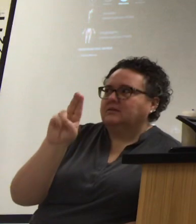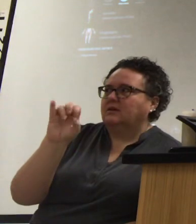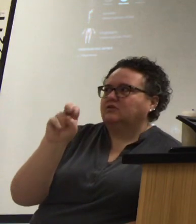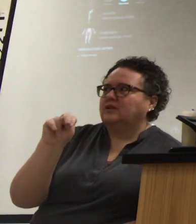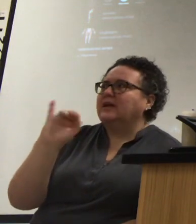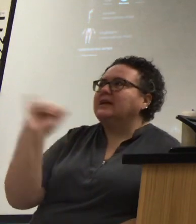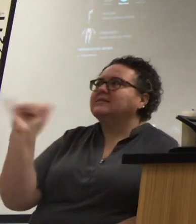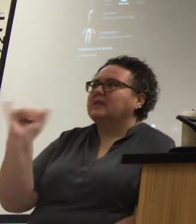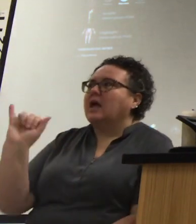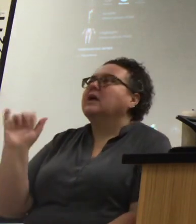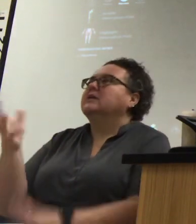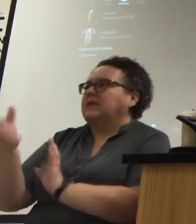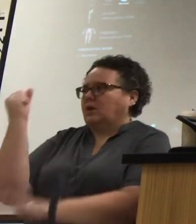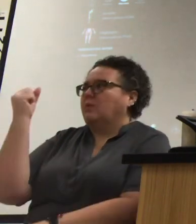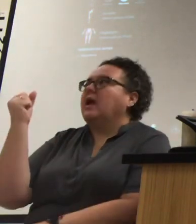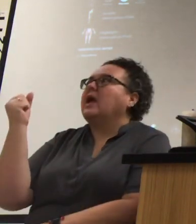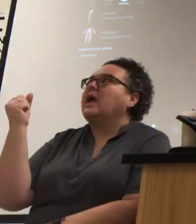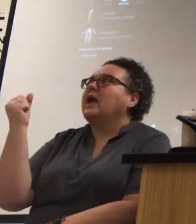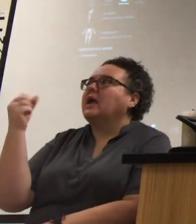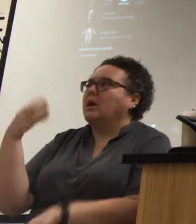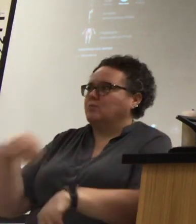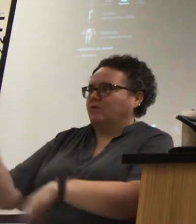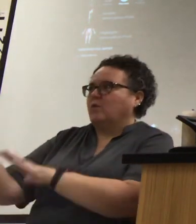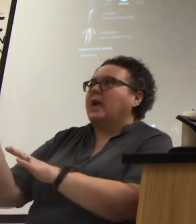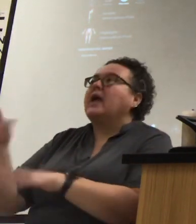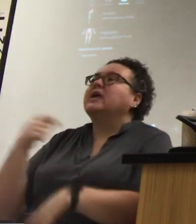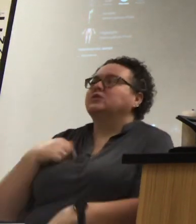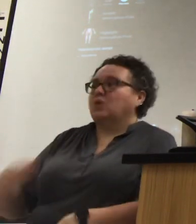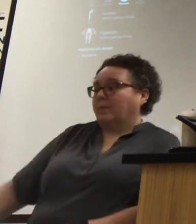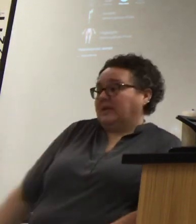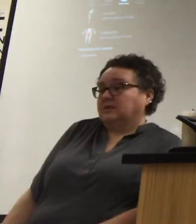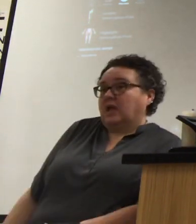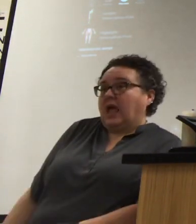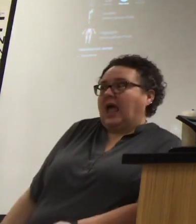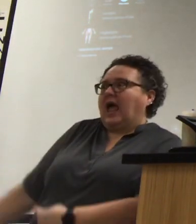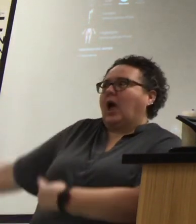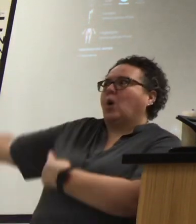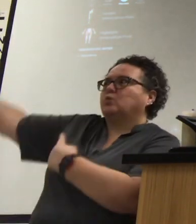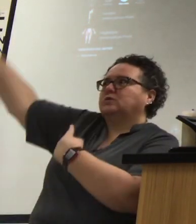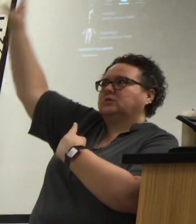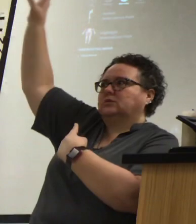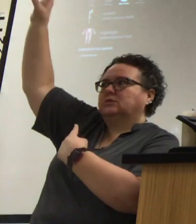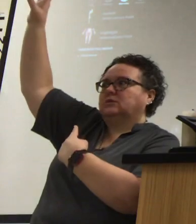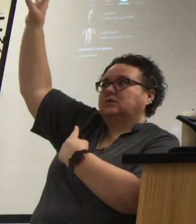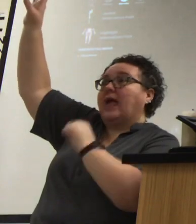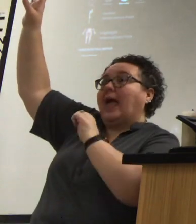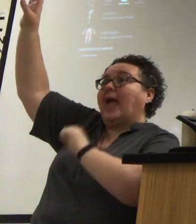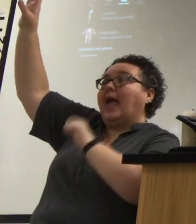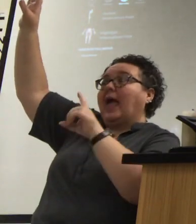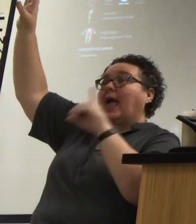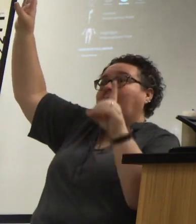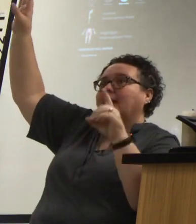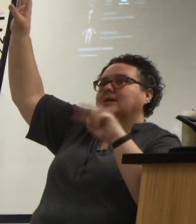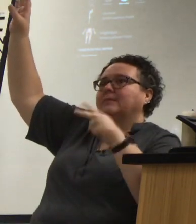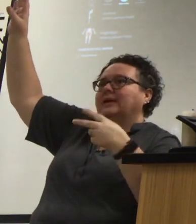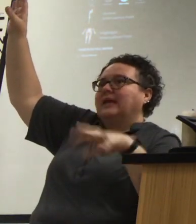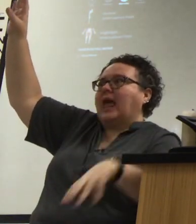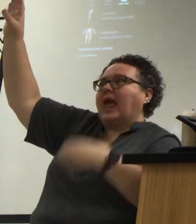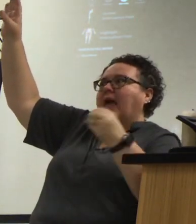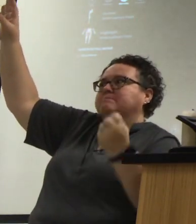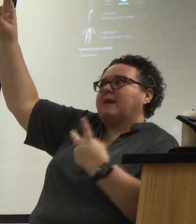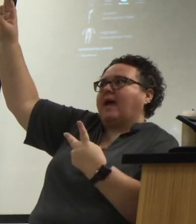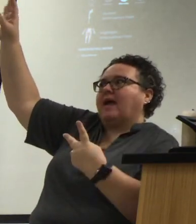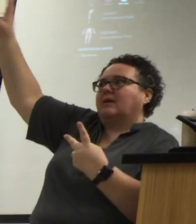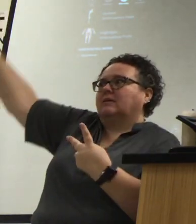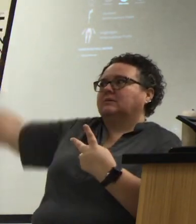is when you move the body part away from the midline. Adduction is when you bring it back. When you